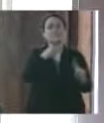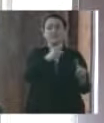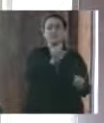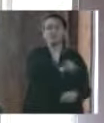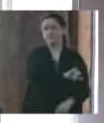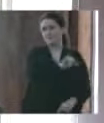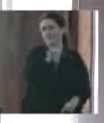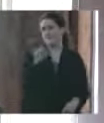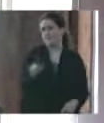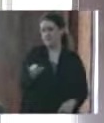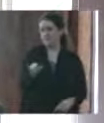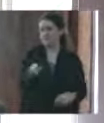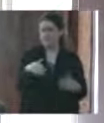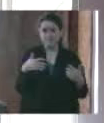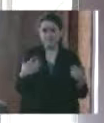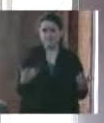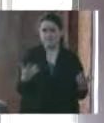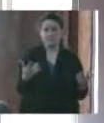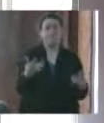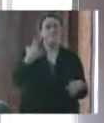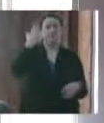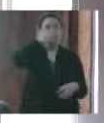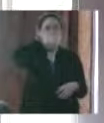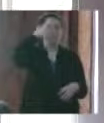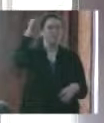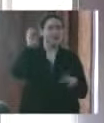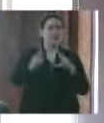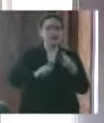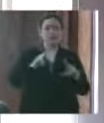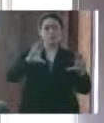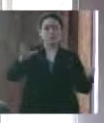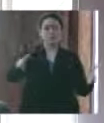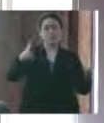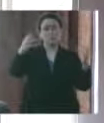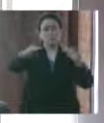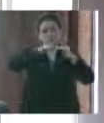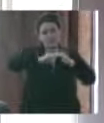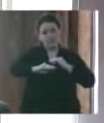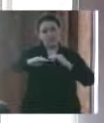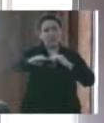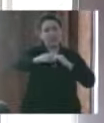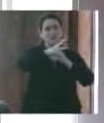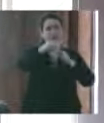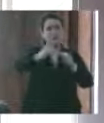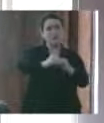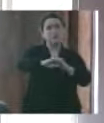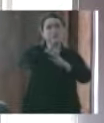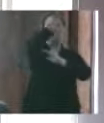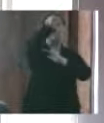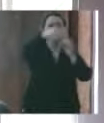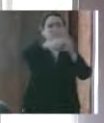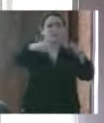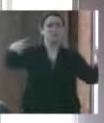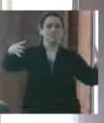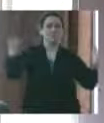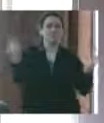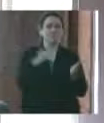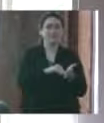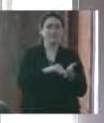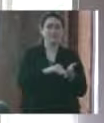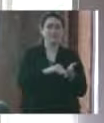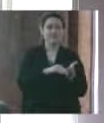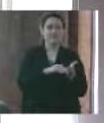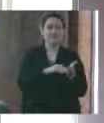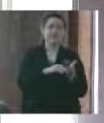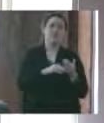stabilize and restore the wild tiger population and their habitats. To ensure that we keep our eye on the ball, or in